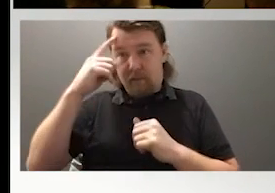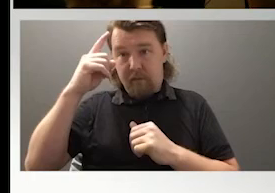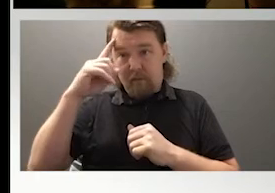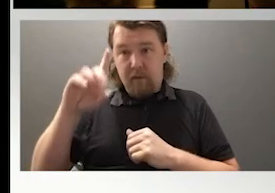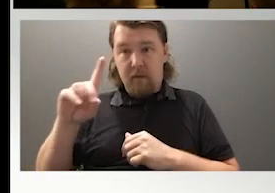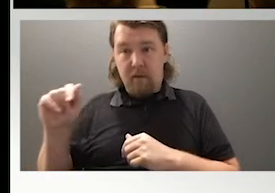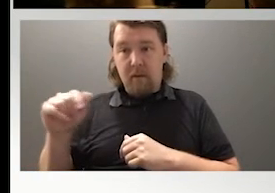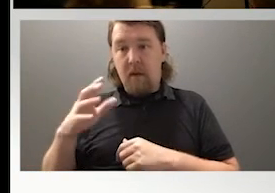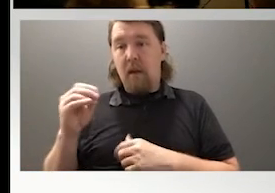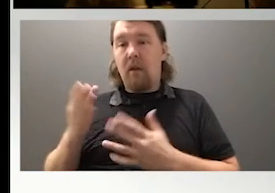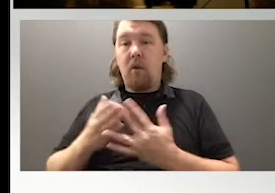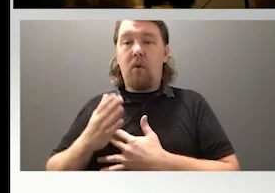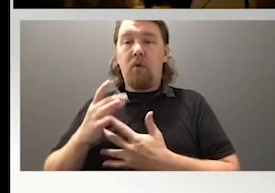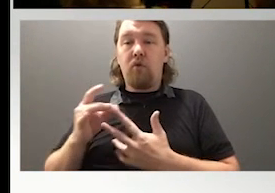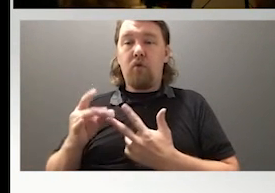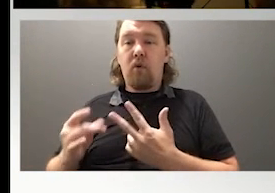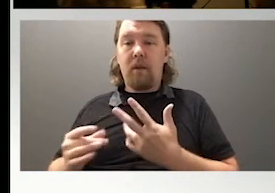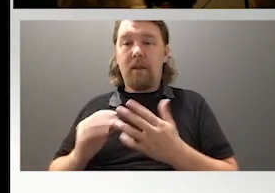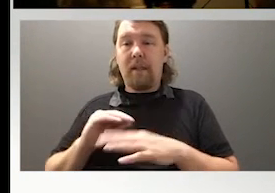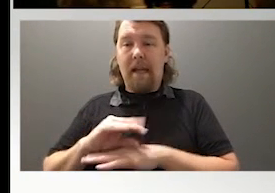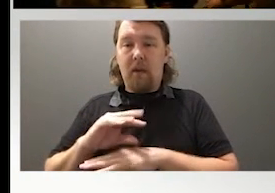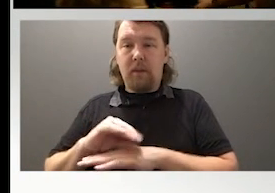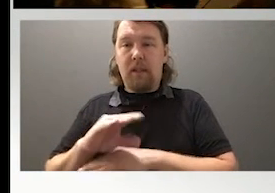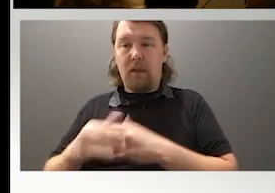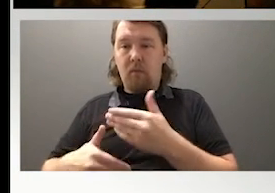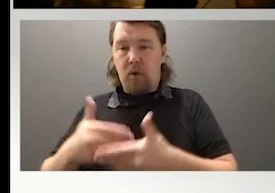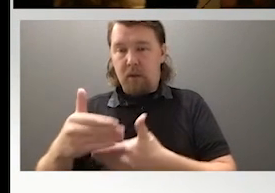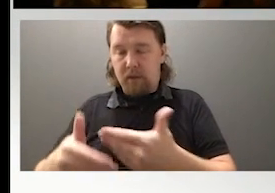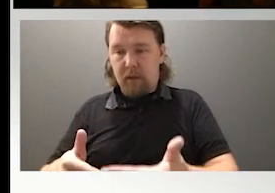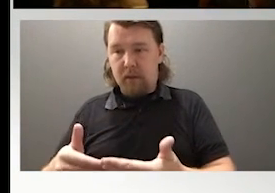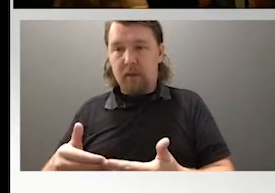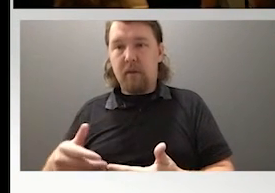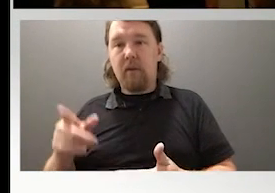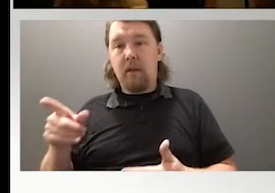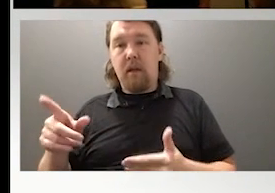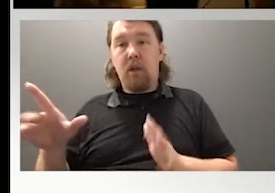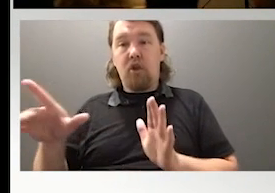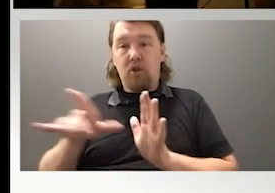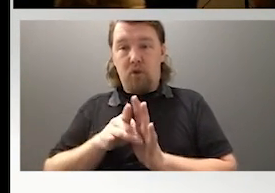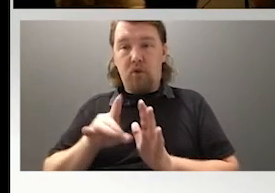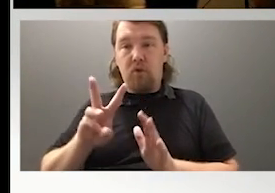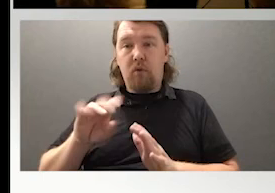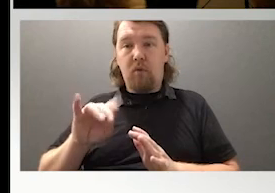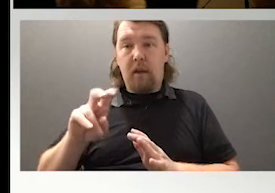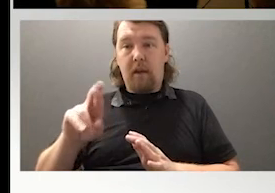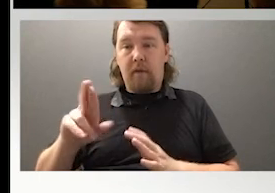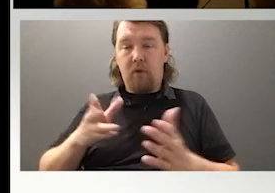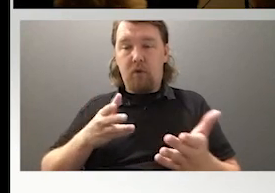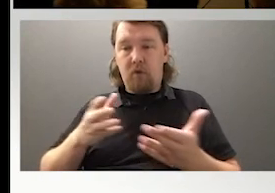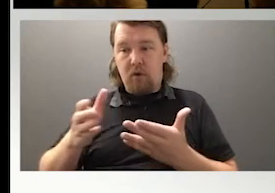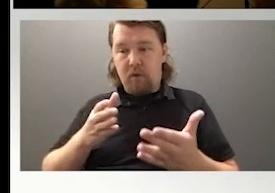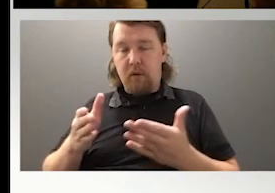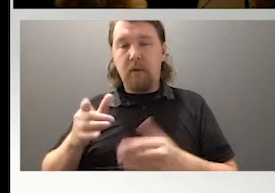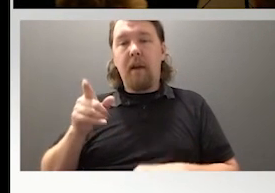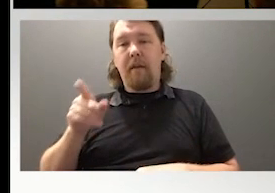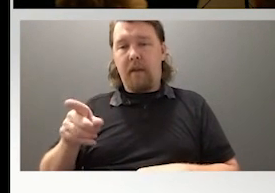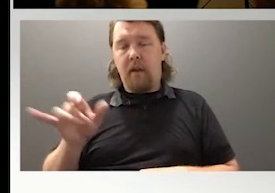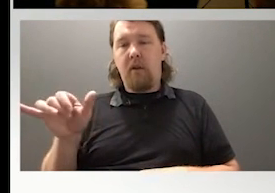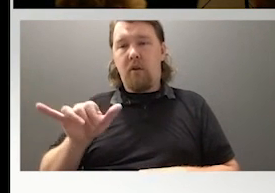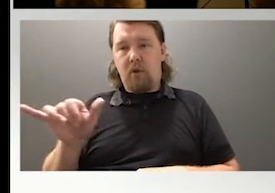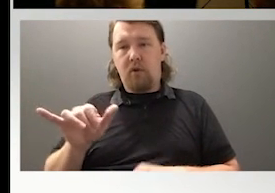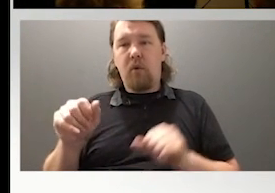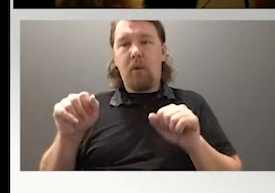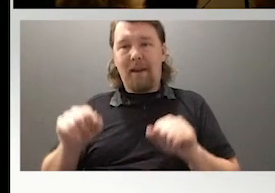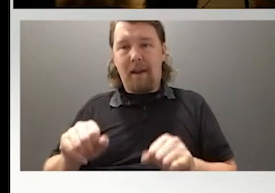a choice counseling process, choose waiver services, they too